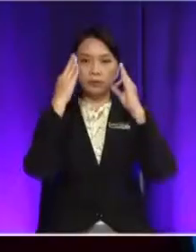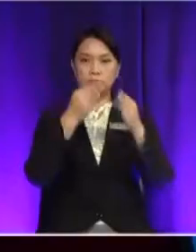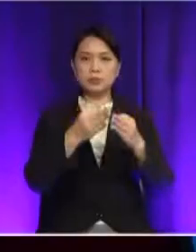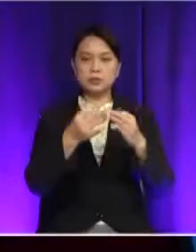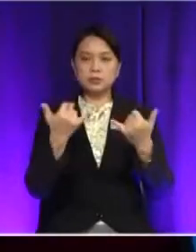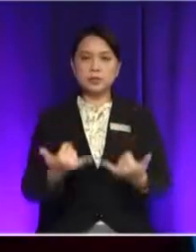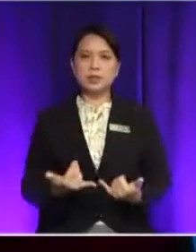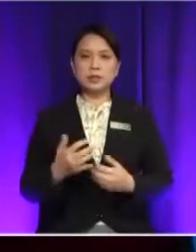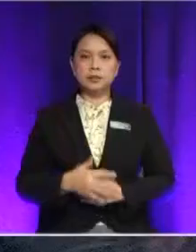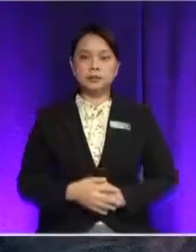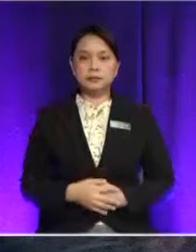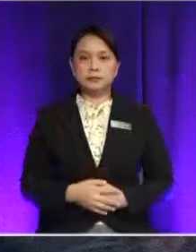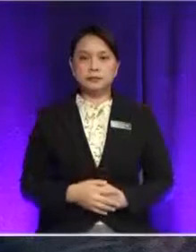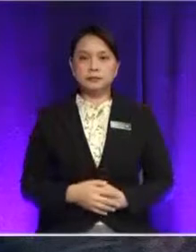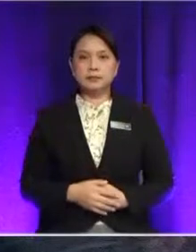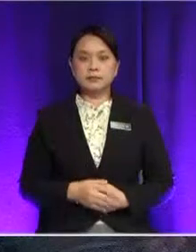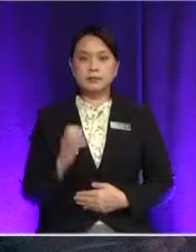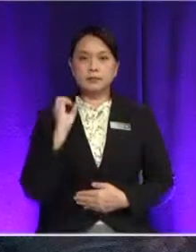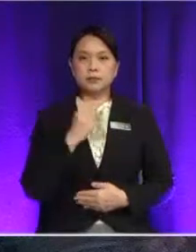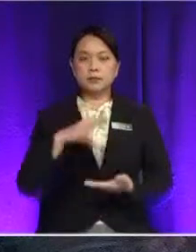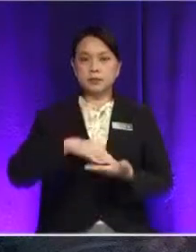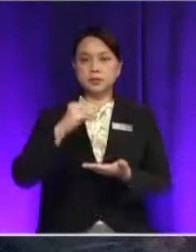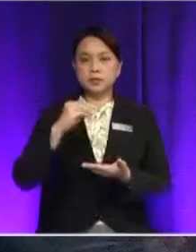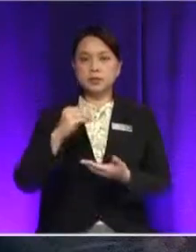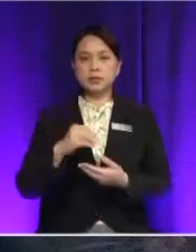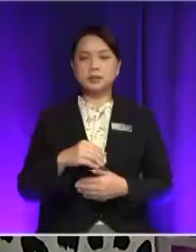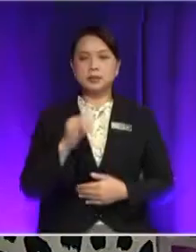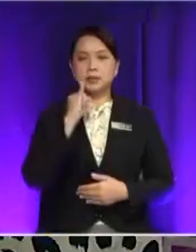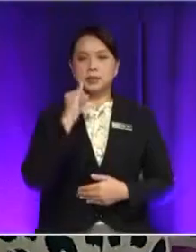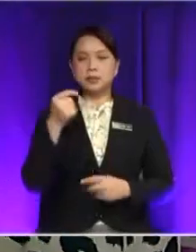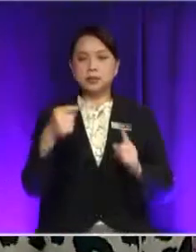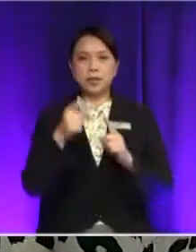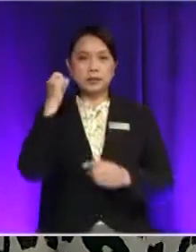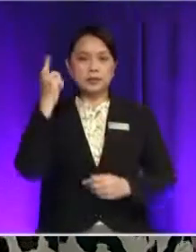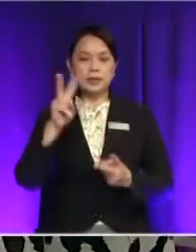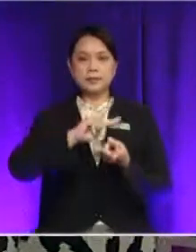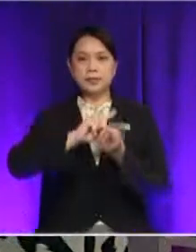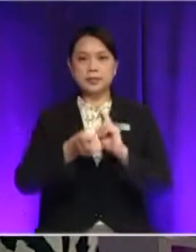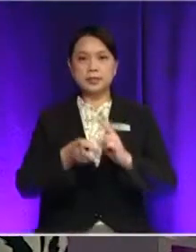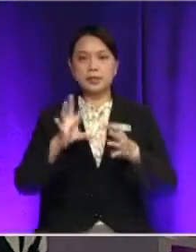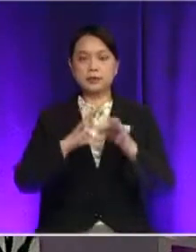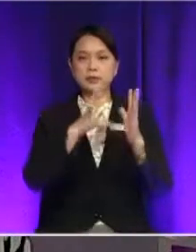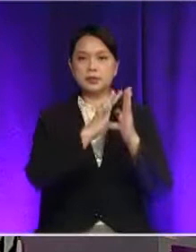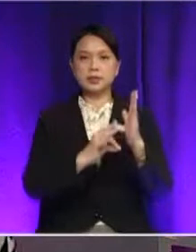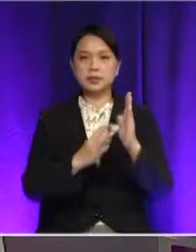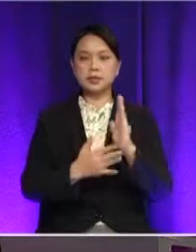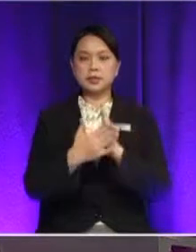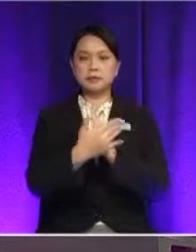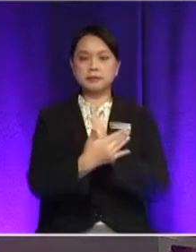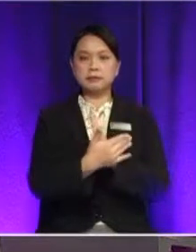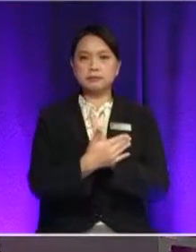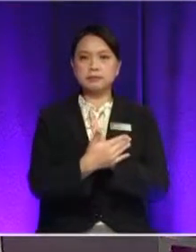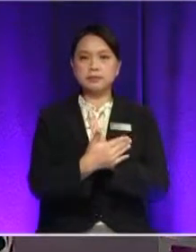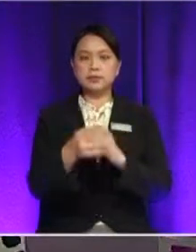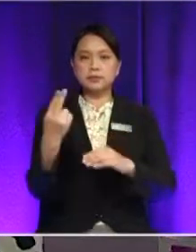okay? Yes, Shafiqah. Right. So our learning outcome will definitely be to understand a variety of texts by applying the crucial steps